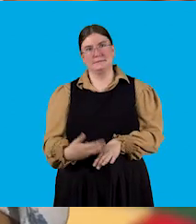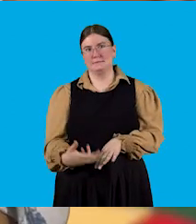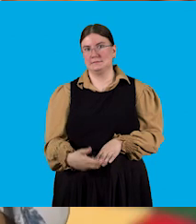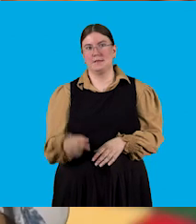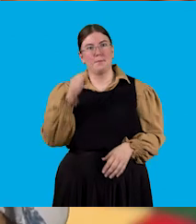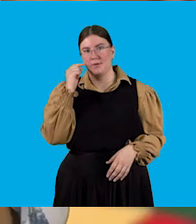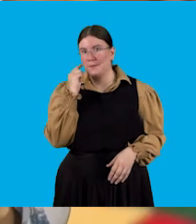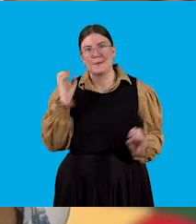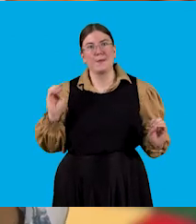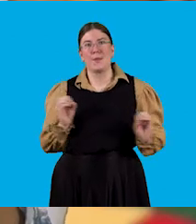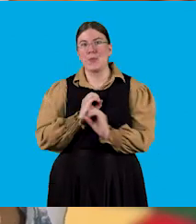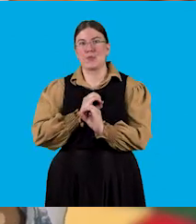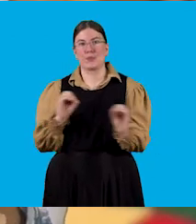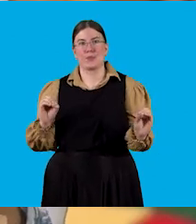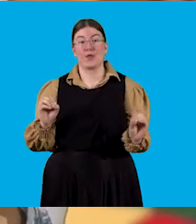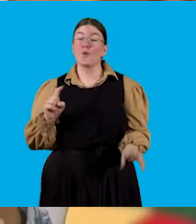menstruate during pregnancy